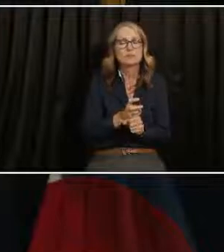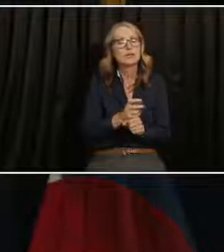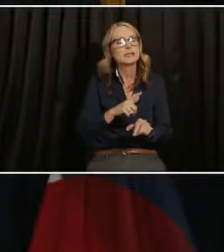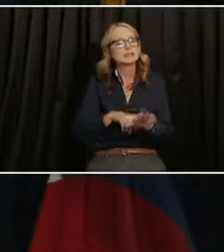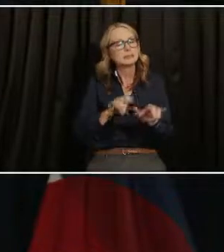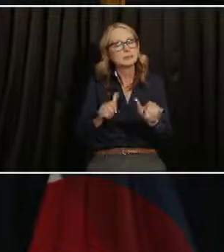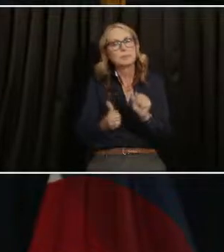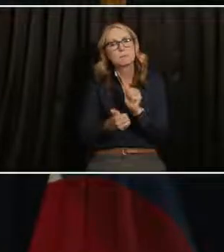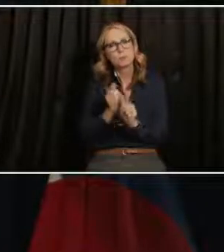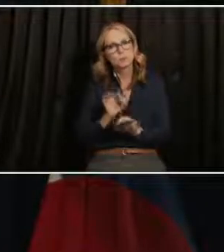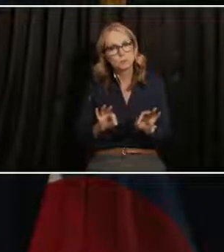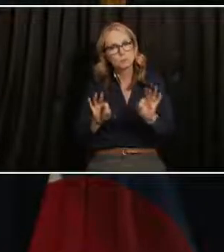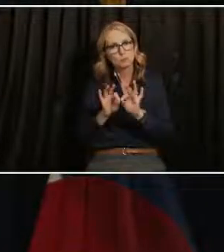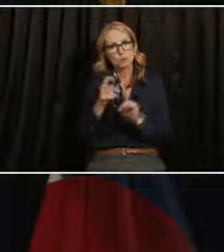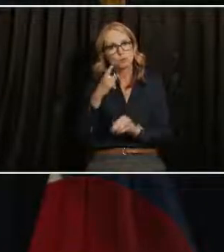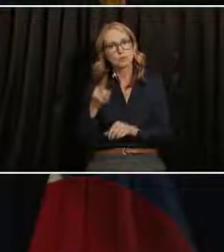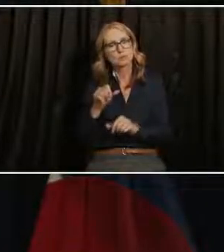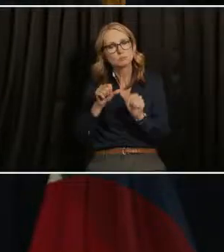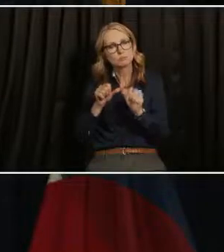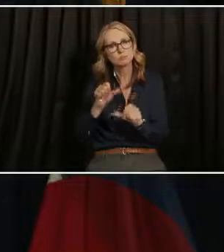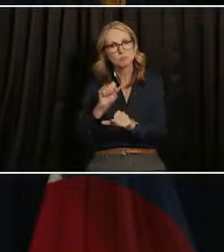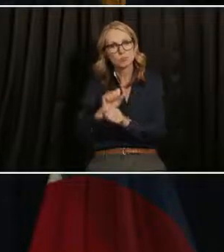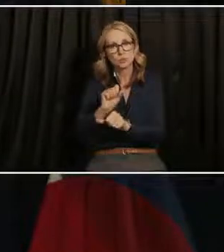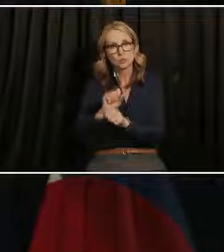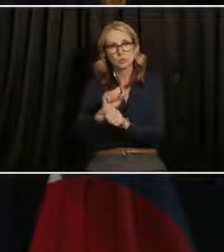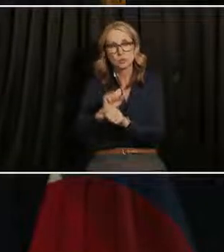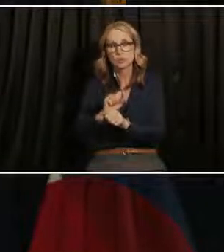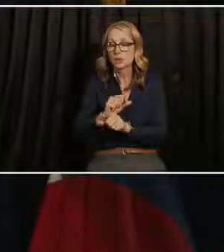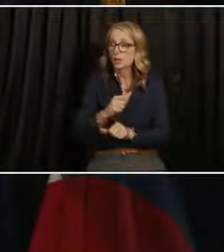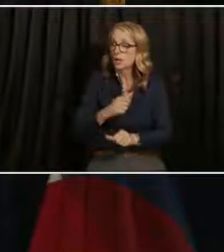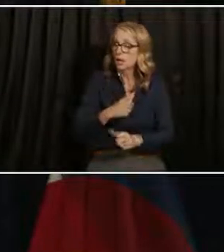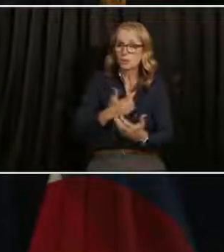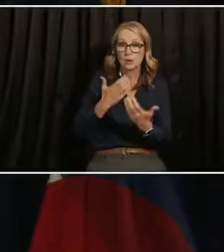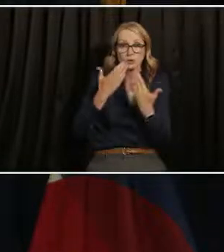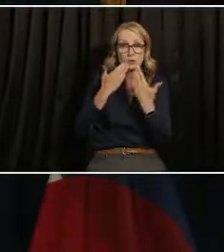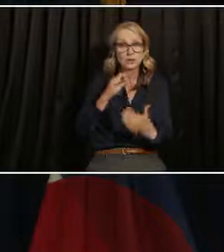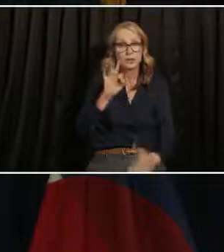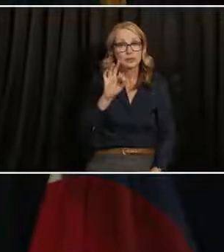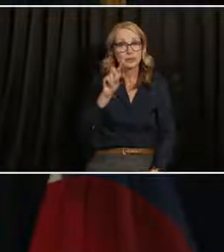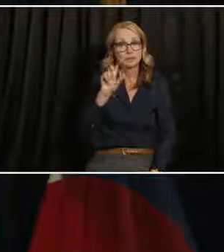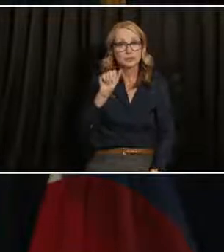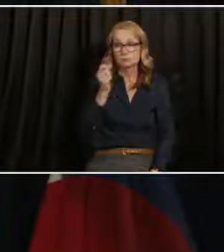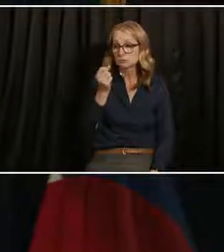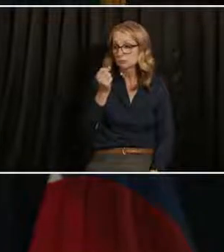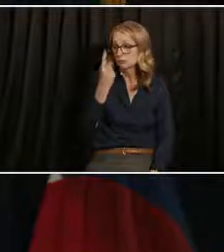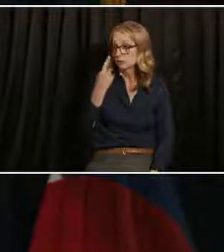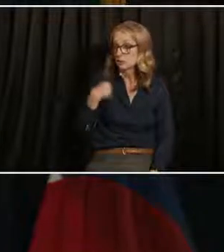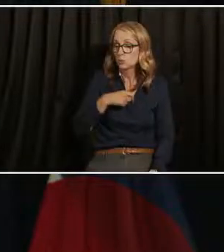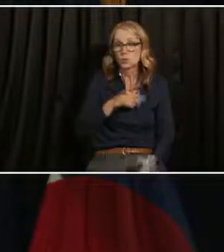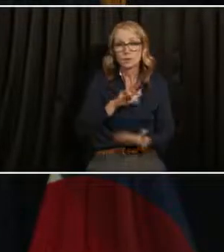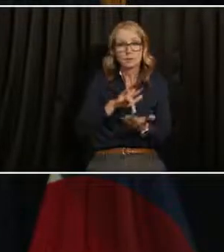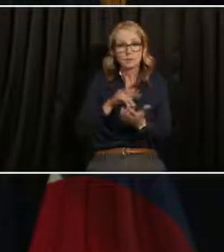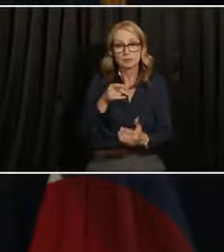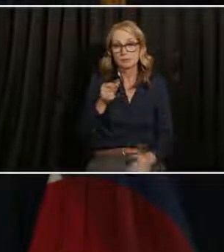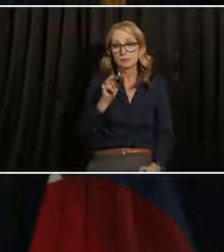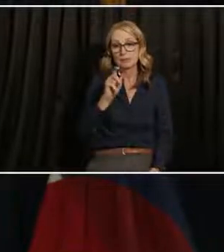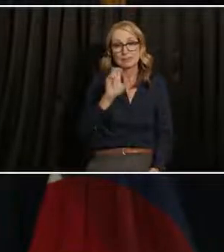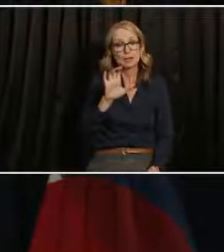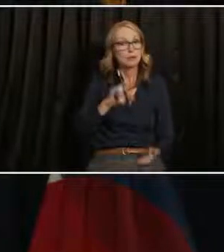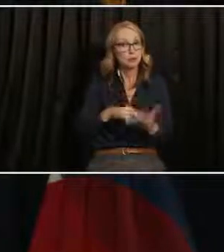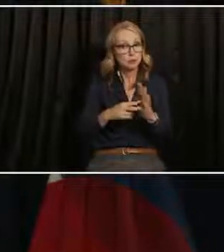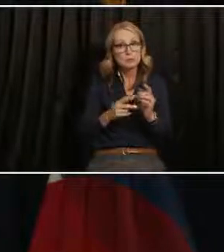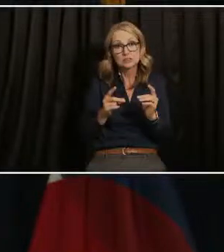And I want to, thank the FDA for understanding that we are in a pandemic and that they need to move quicker than usual. That